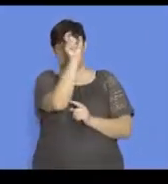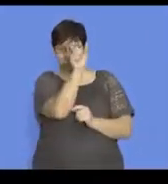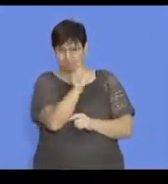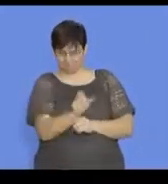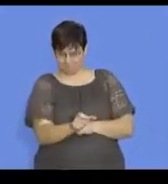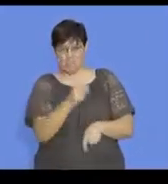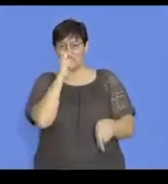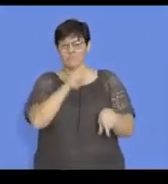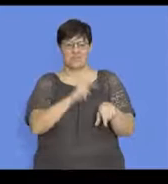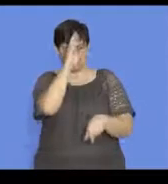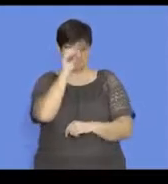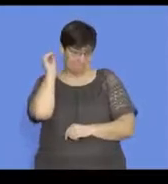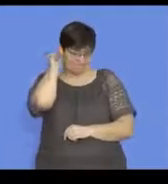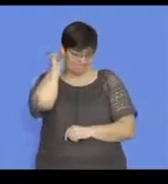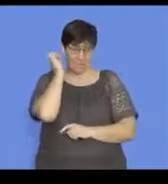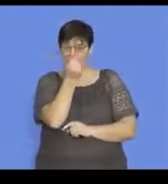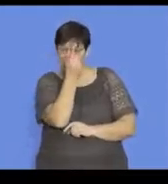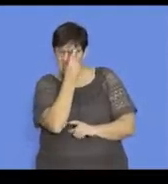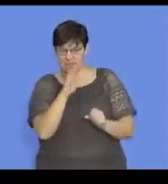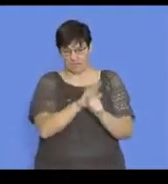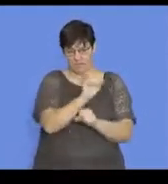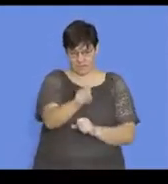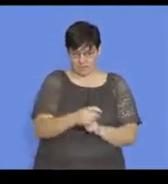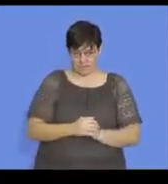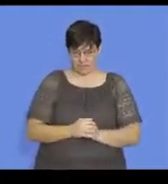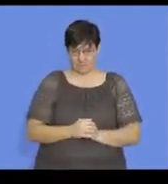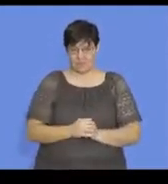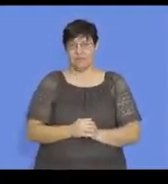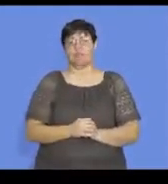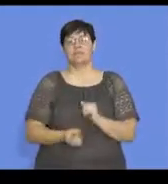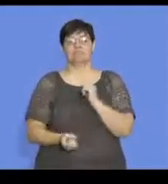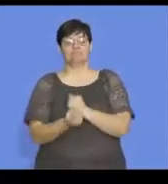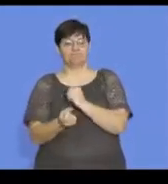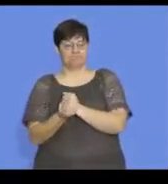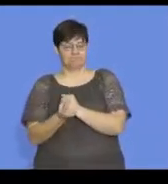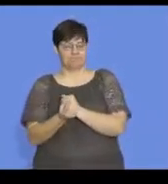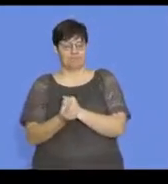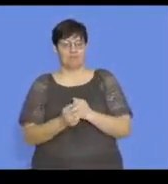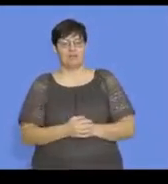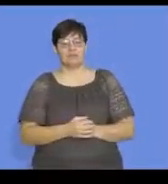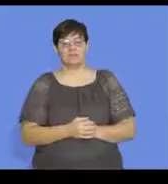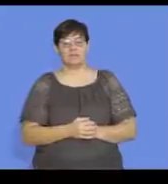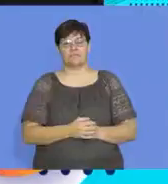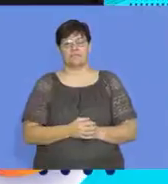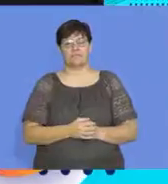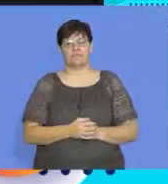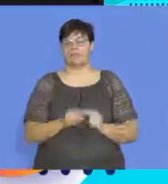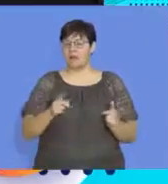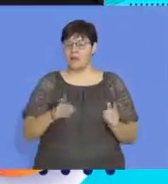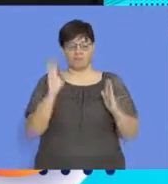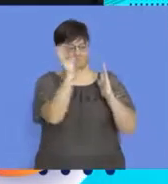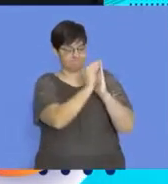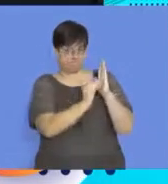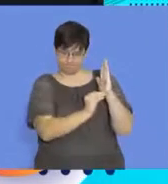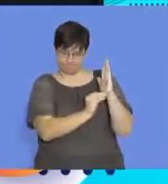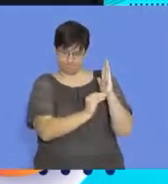going to need to, all right, understand, that are going to come into the play, as I said to you before. Take a note of